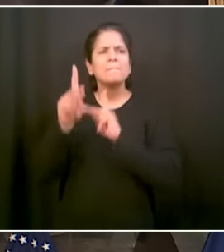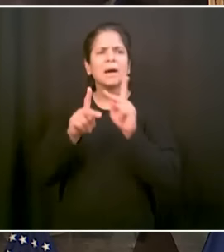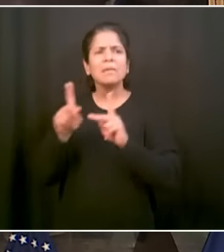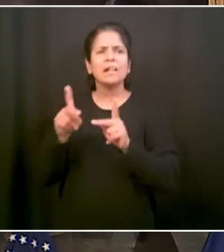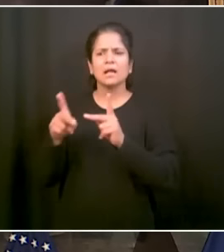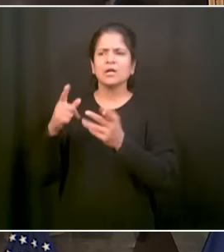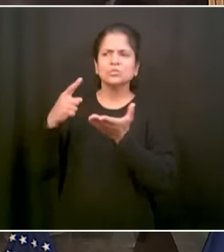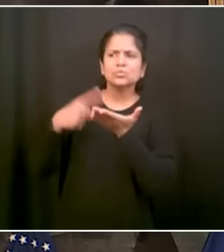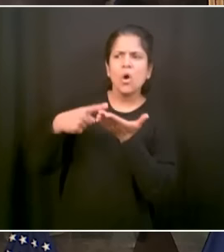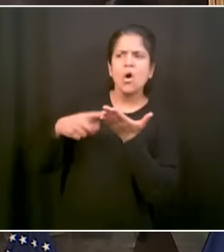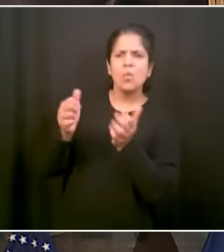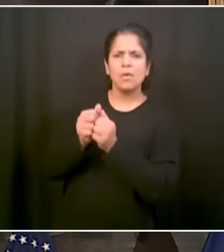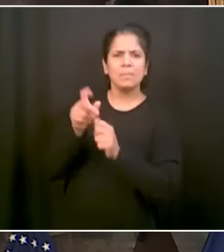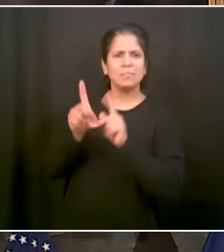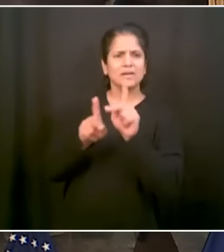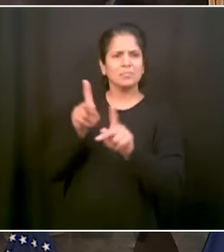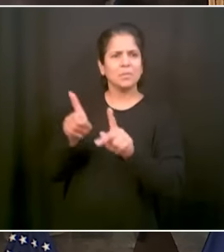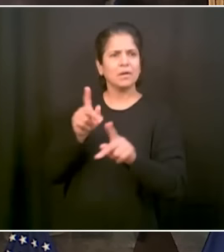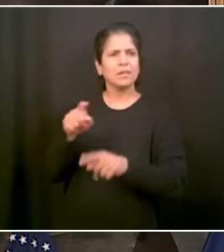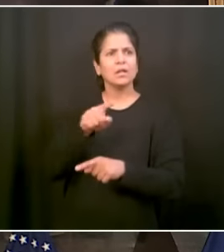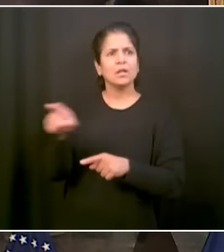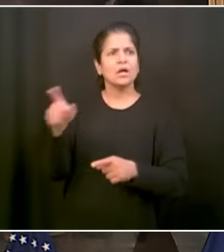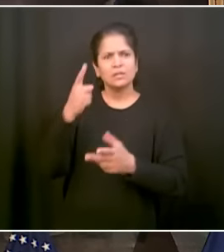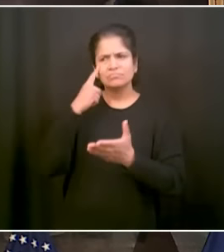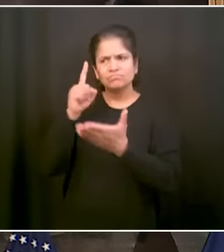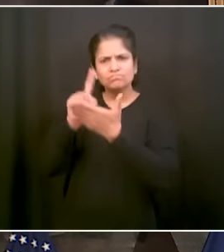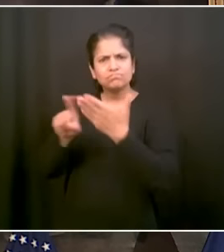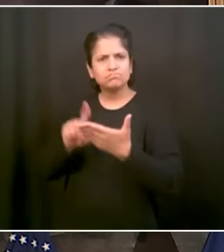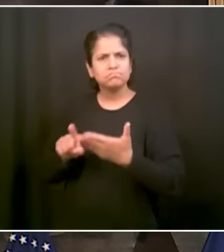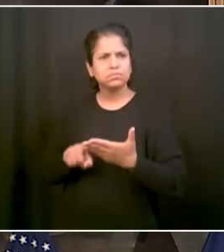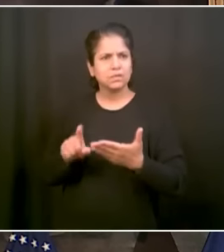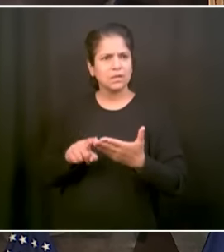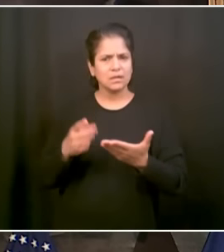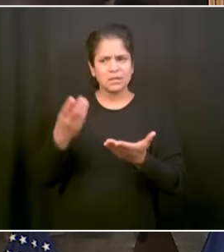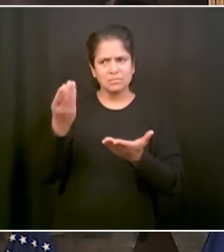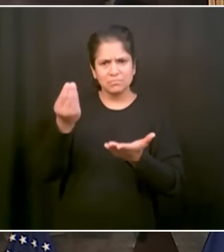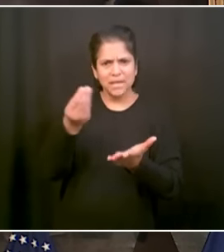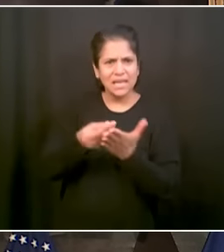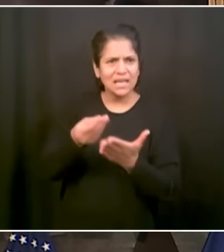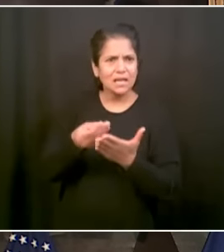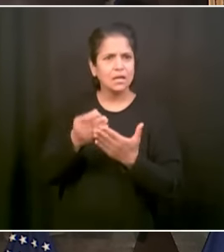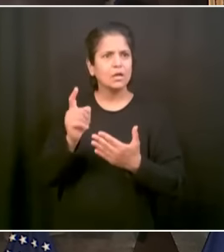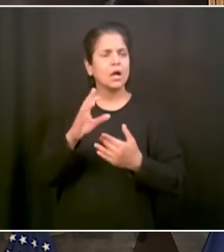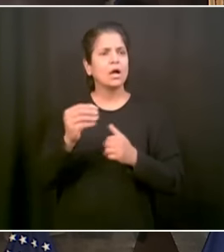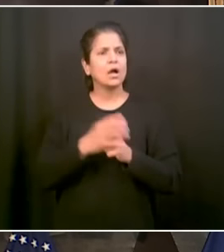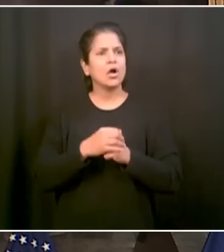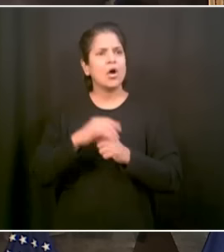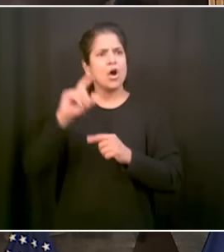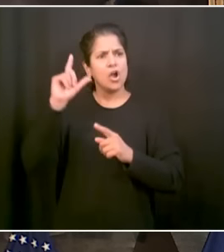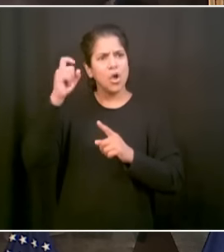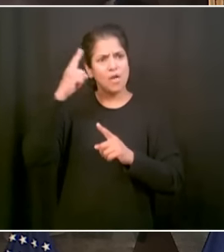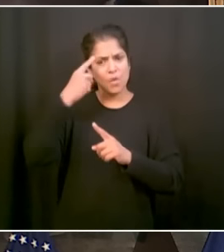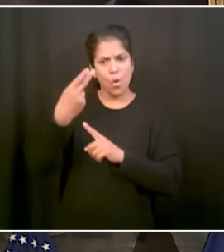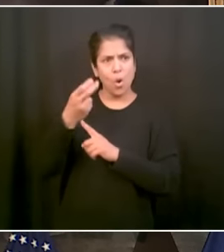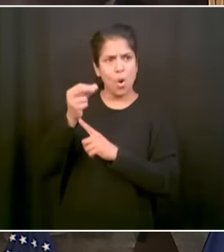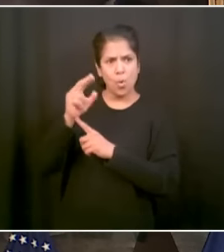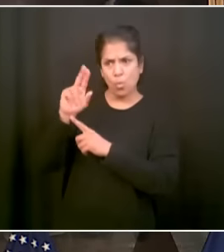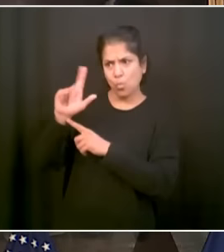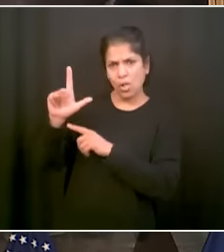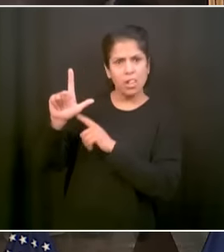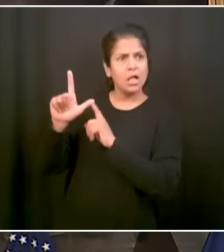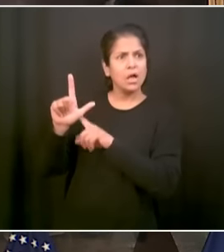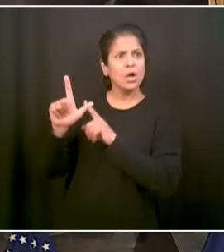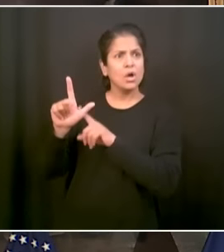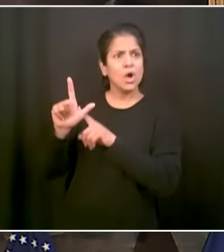the conversations with Kathy Hochul, has she moved a little bit on this tax the rich? Because I was in Puerto Rico and she said